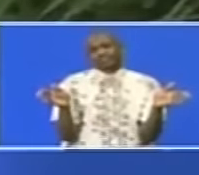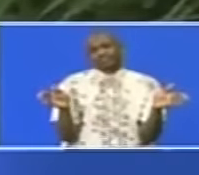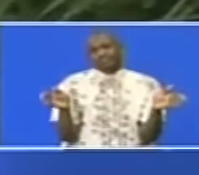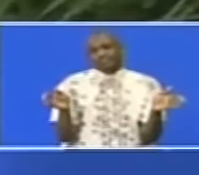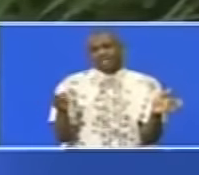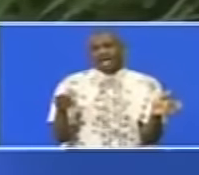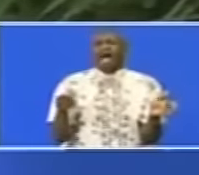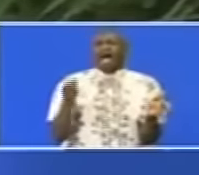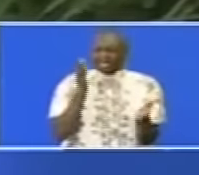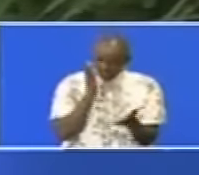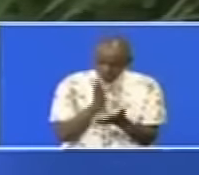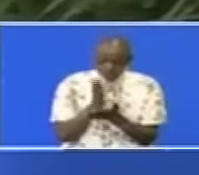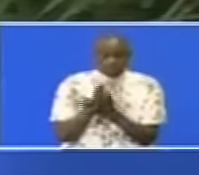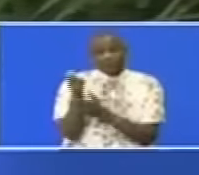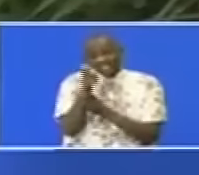giving them too much footage.